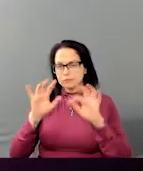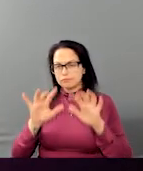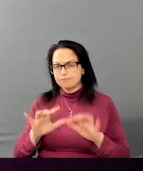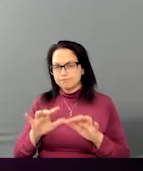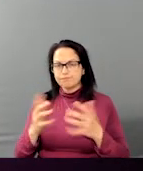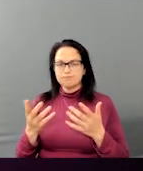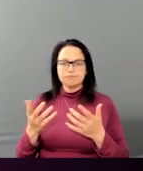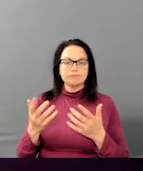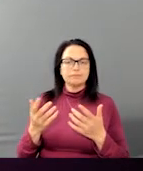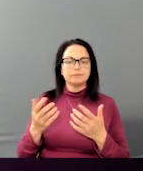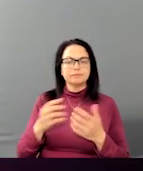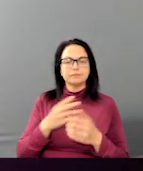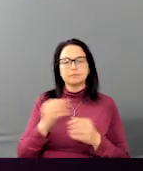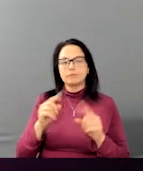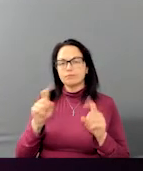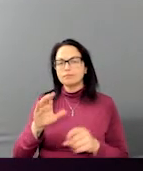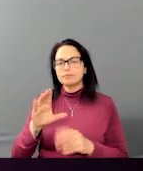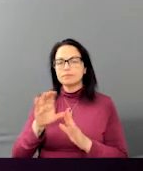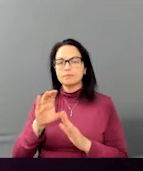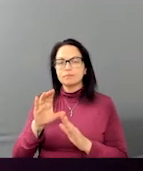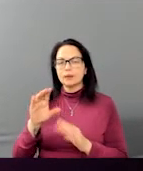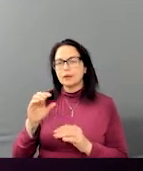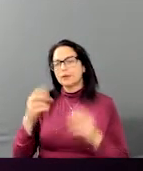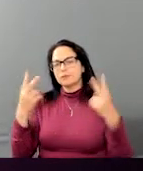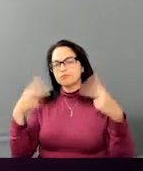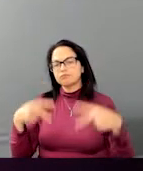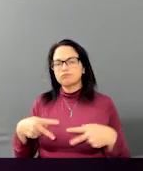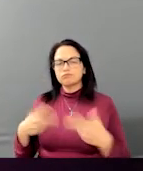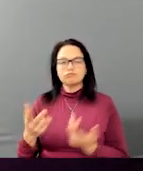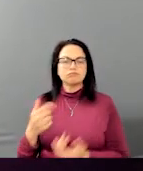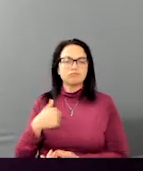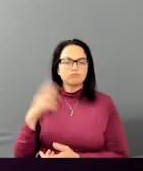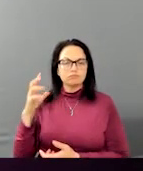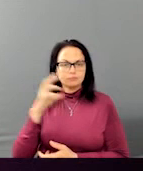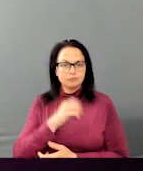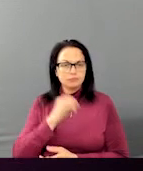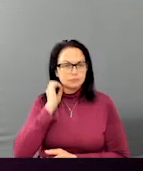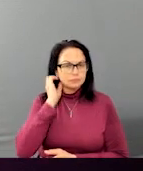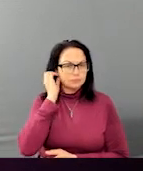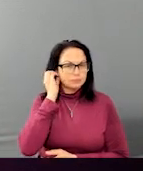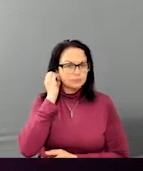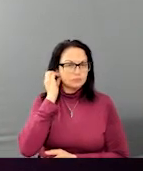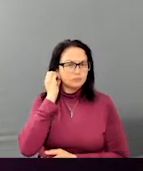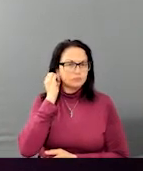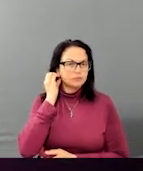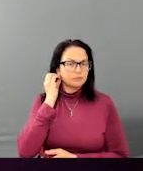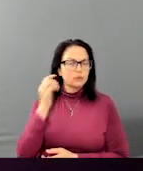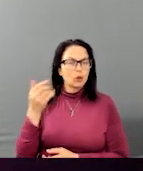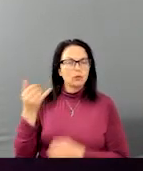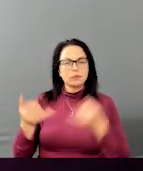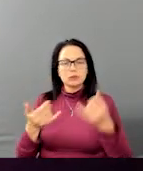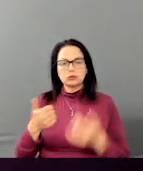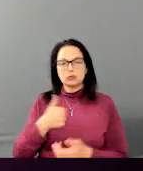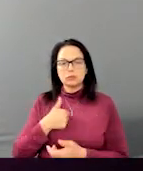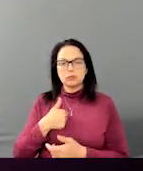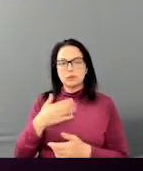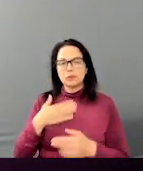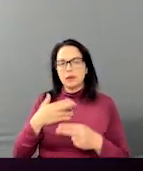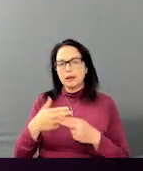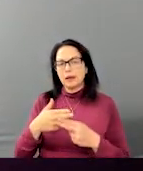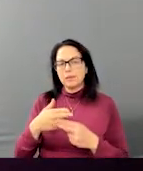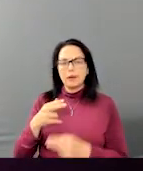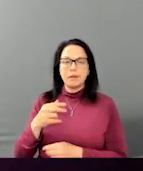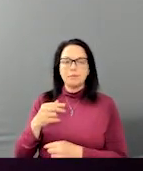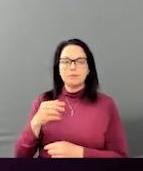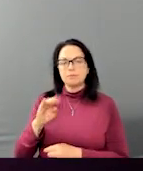not testing any of your code, I guess. So let me formally introduce myself. Like I said, my name is